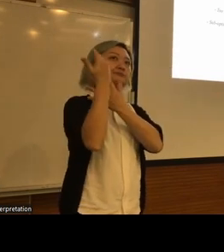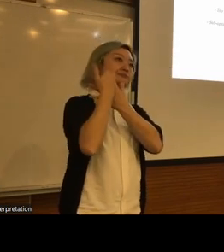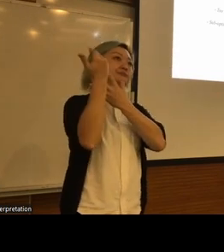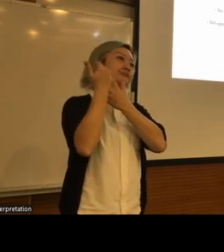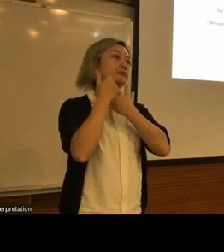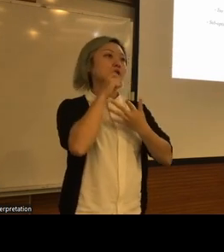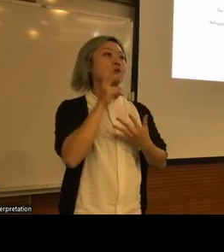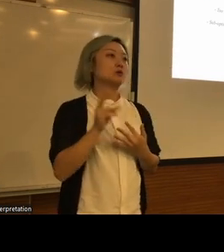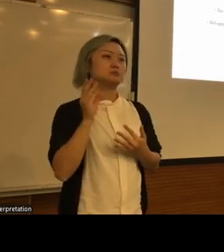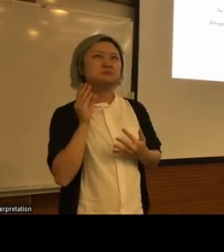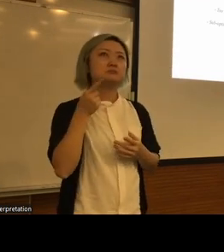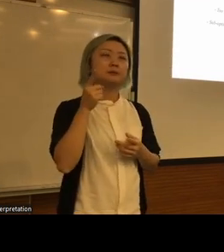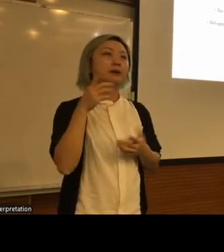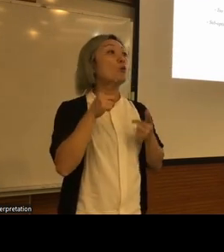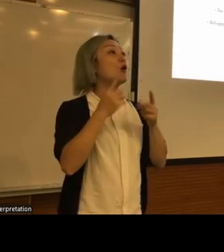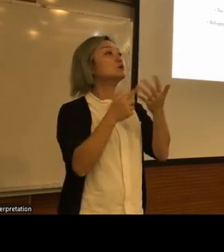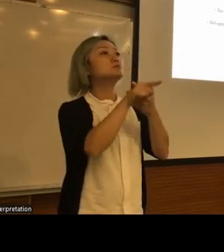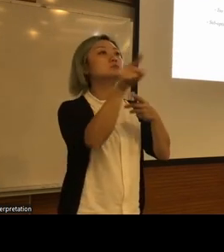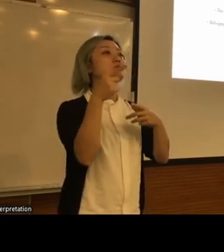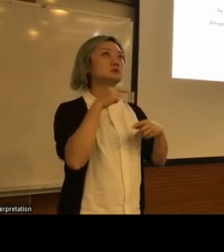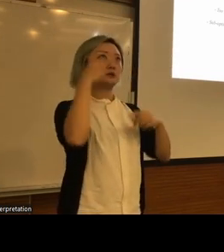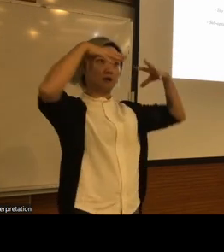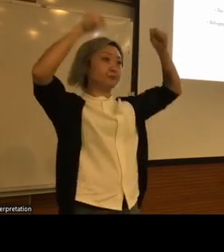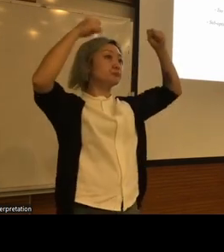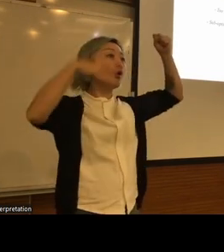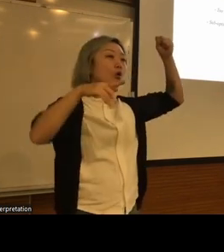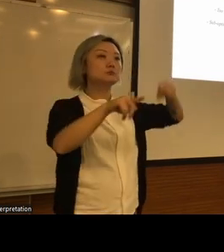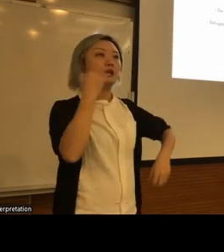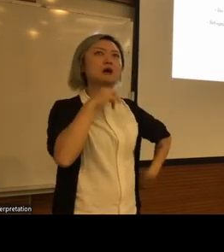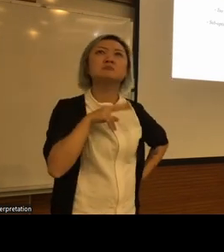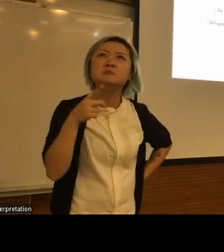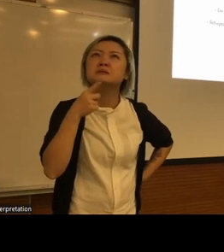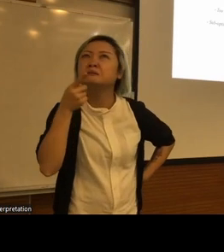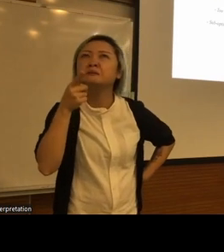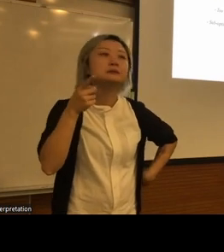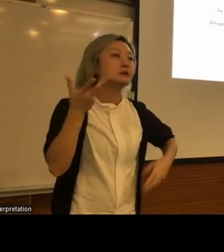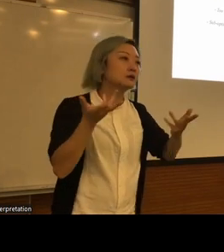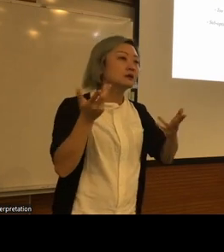it difficult to see the interpreter or to see the signer. Signal distortion,